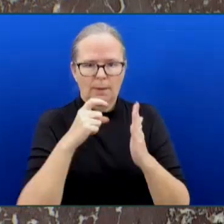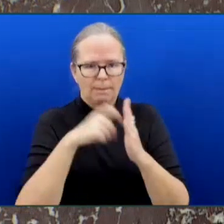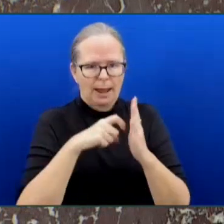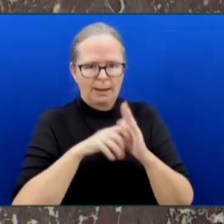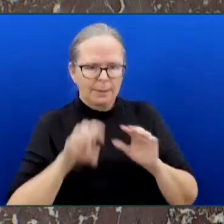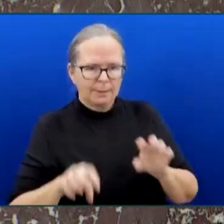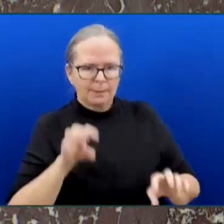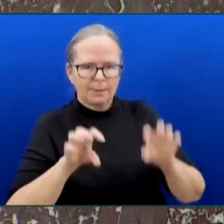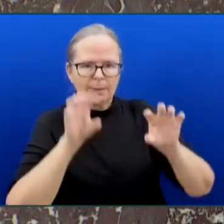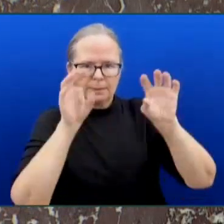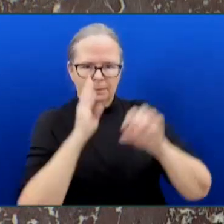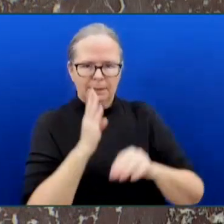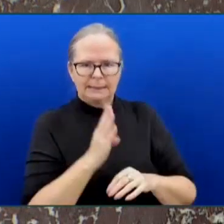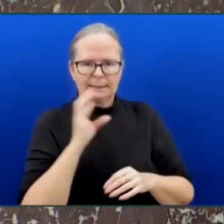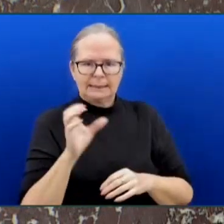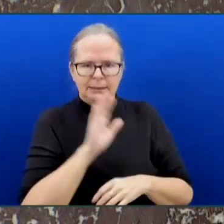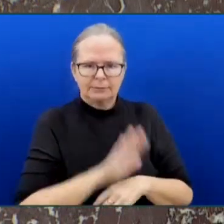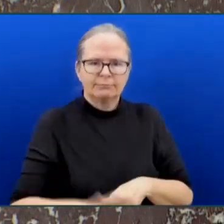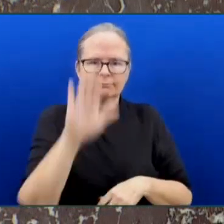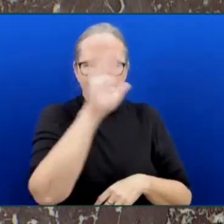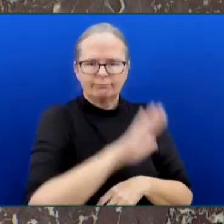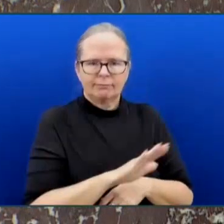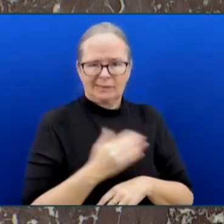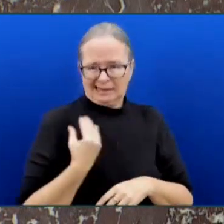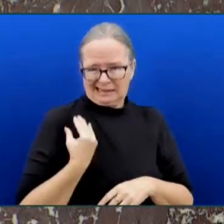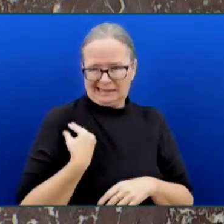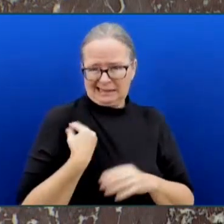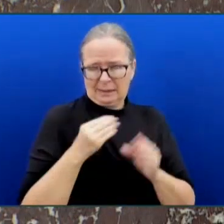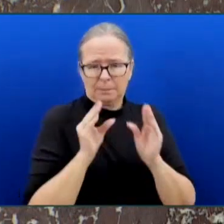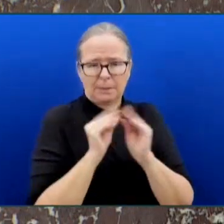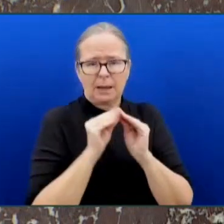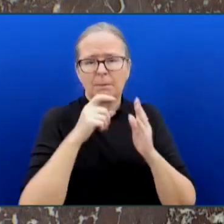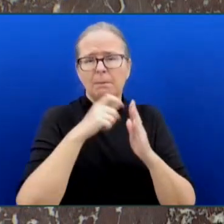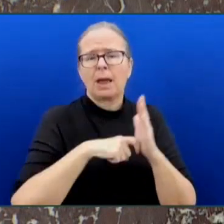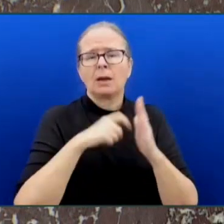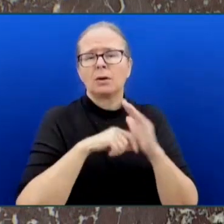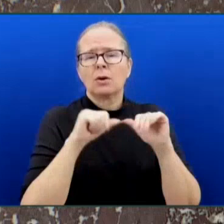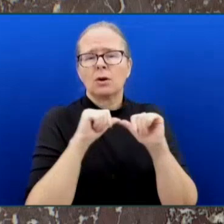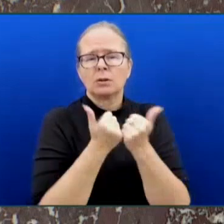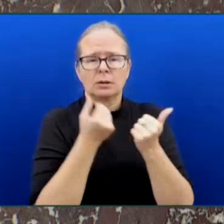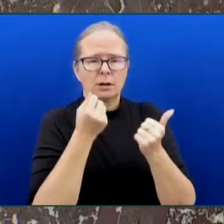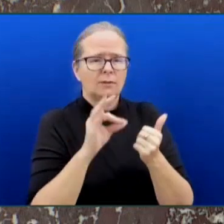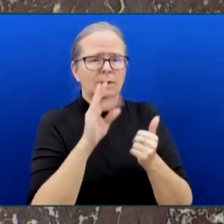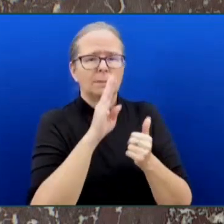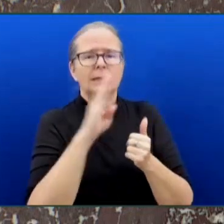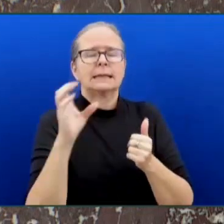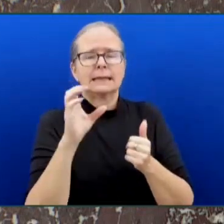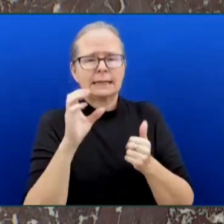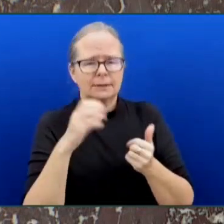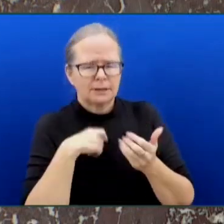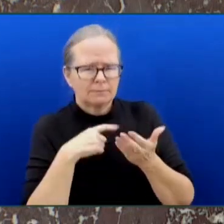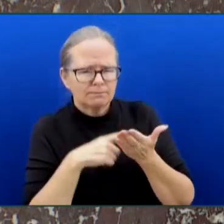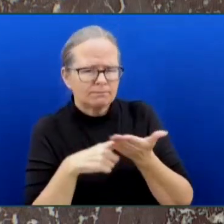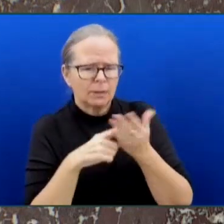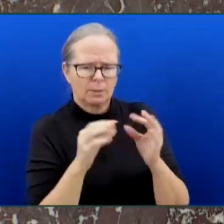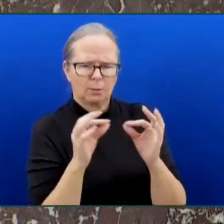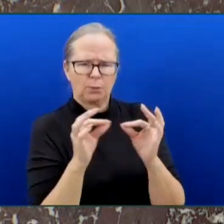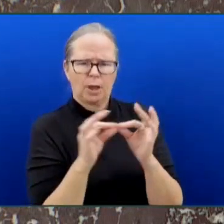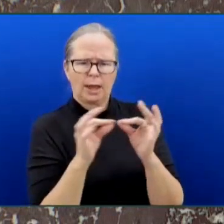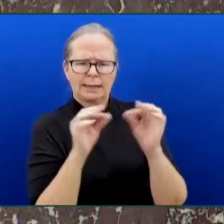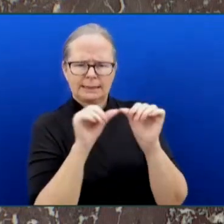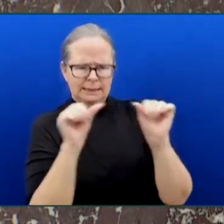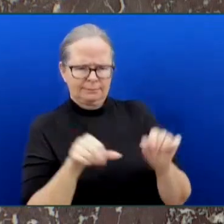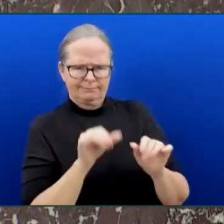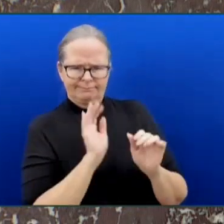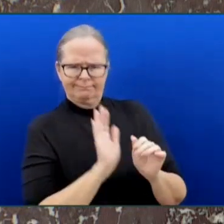Columbia around the new BC output-based pricing system to ensure that they could attract investment and would